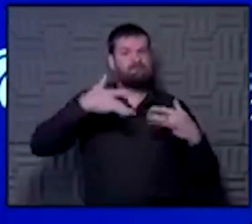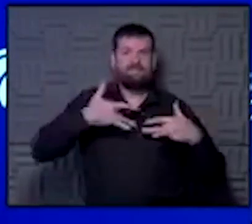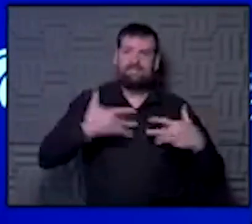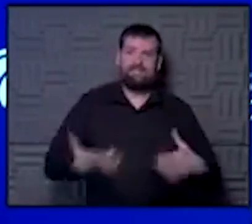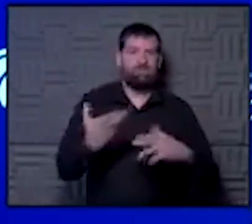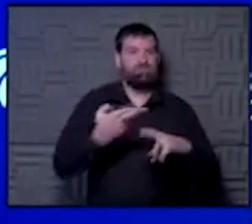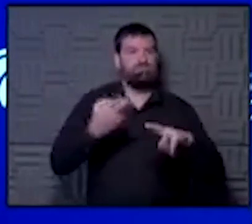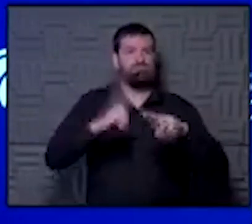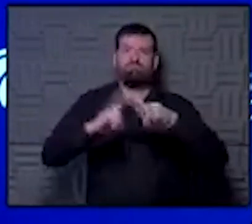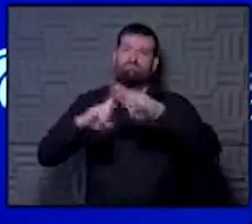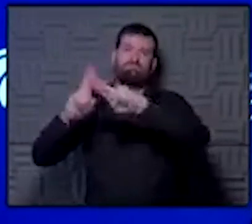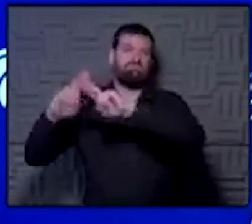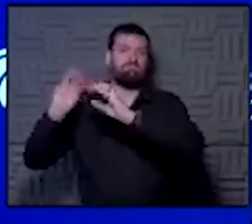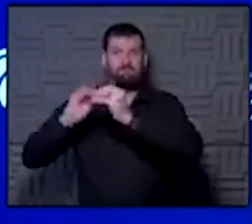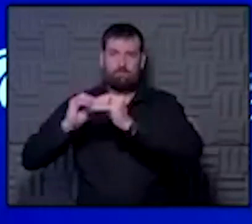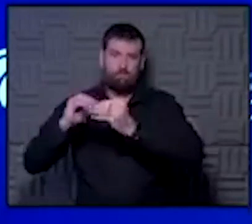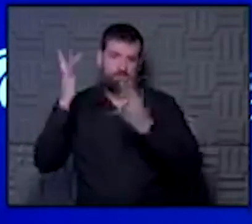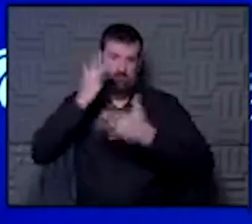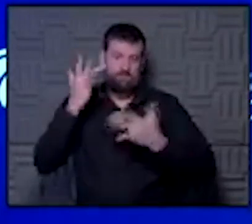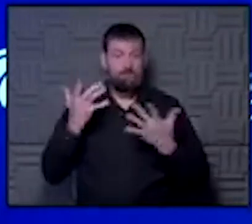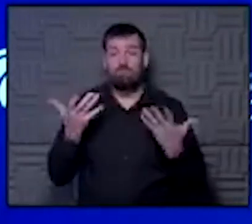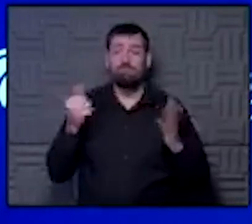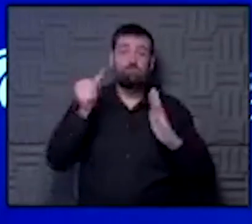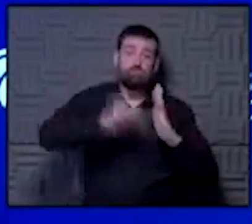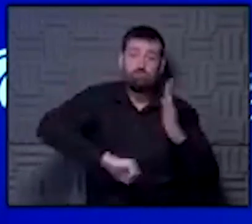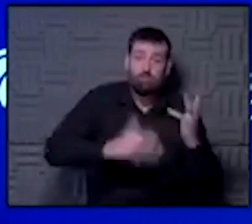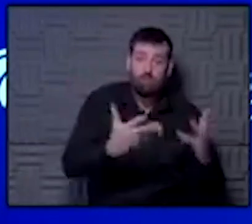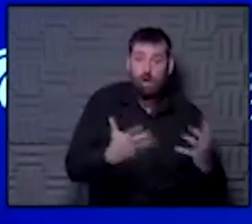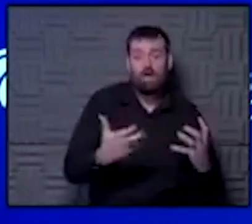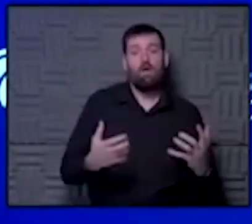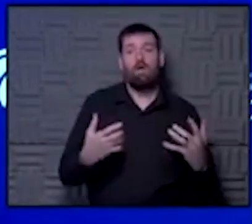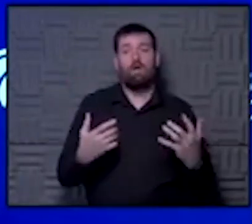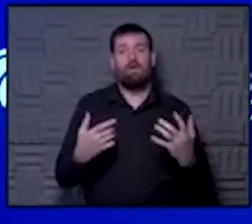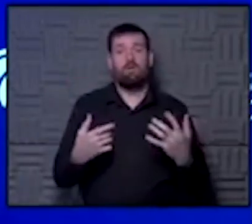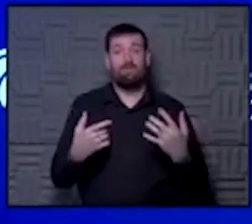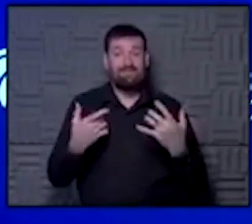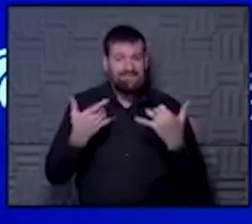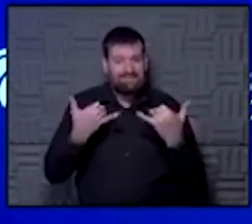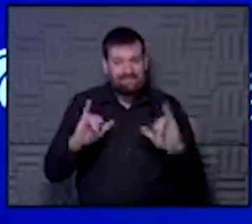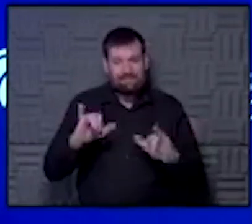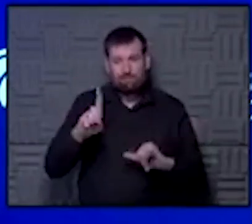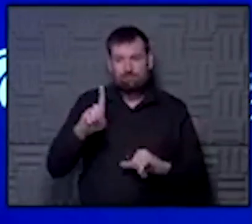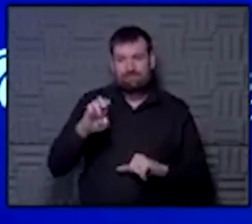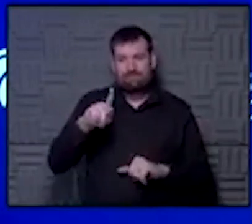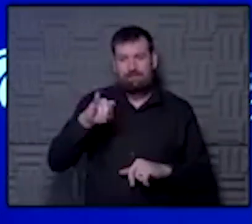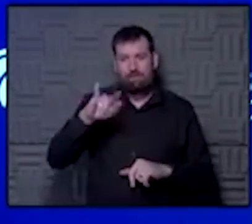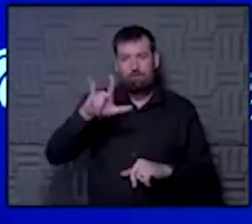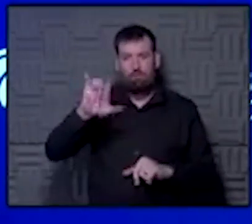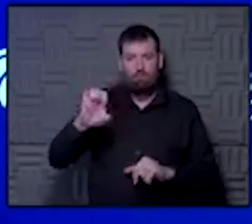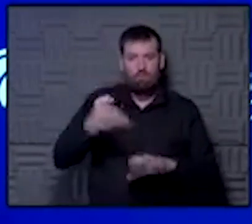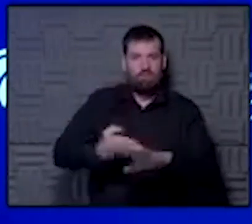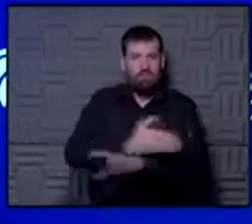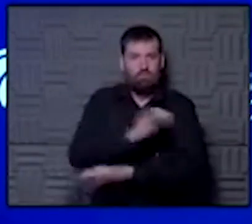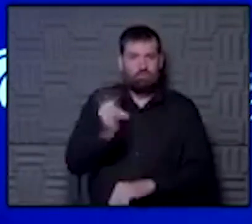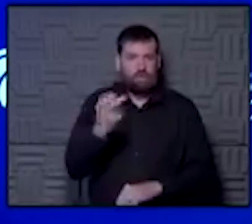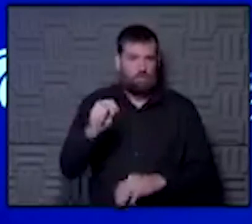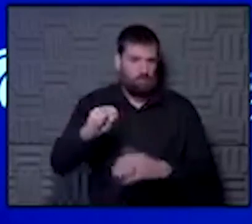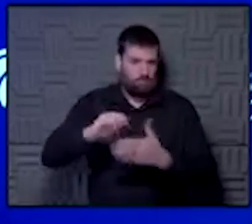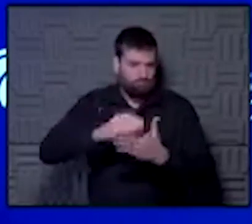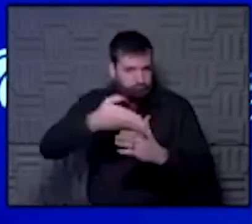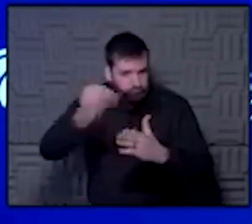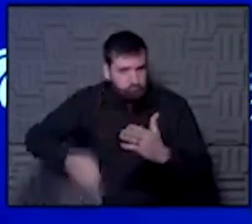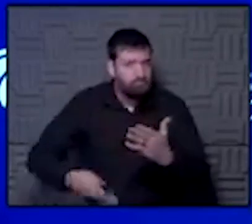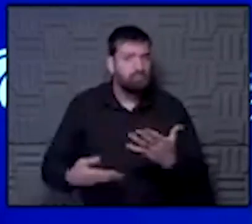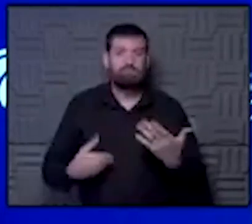And in addition, a lot of people want to get whatever surgeries and things done they do while they still have their deductible before January. So this is just a busy time of the year